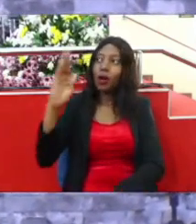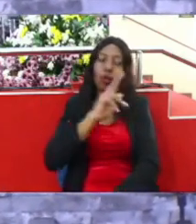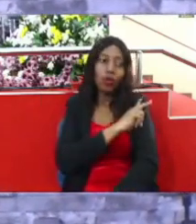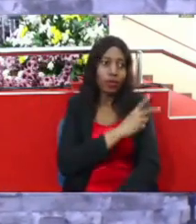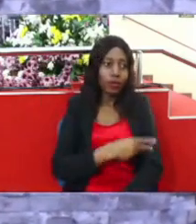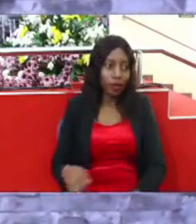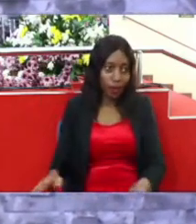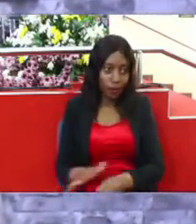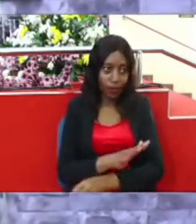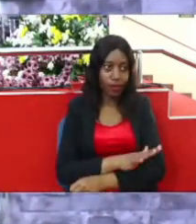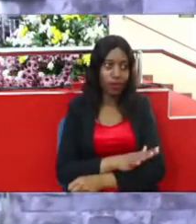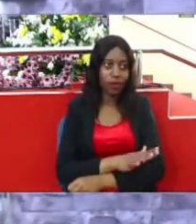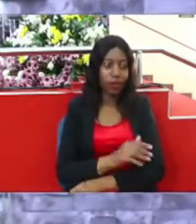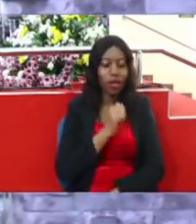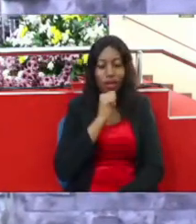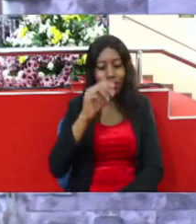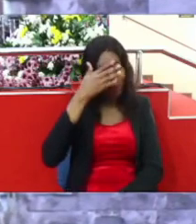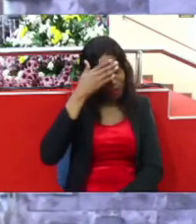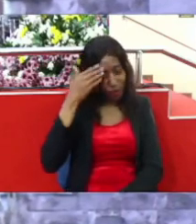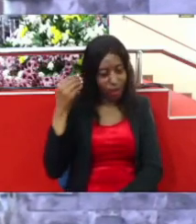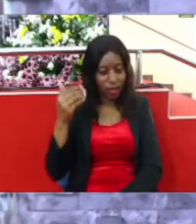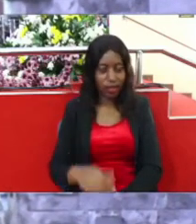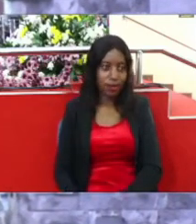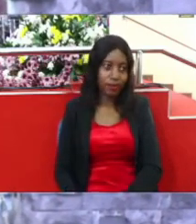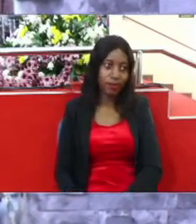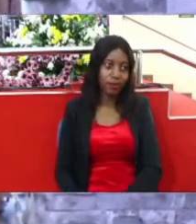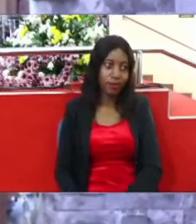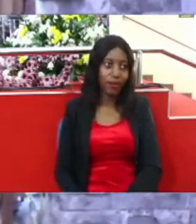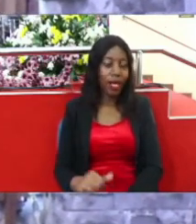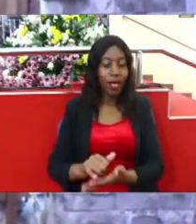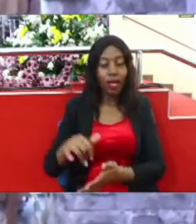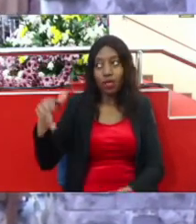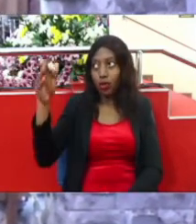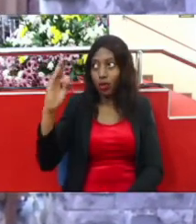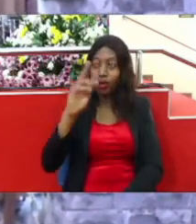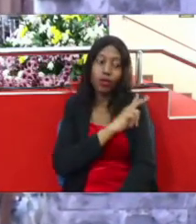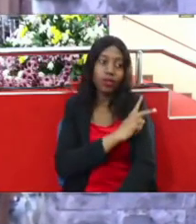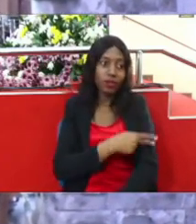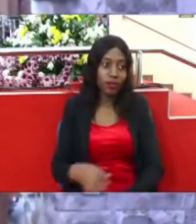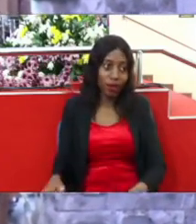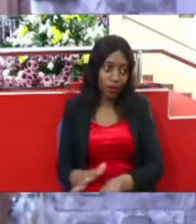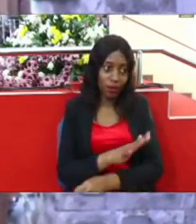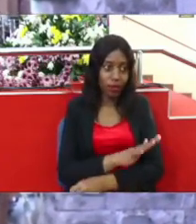mwenye nguvu. Do not forget for a moment. Usisahau hata dakika moja. That God is sovereign. Kwamba Mungu ni mwenye nguvu. He